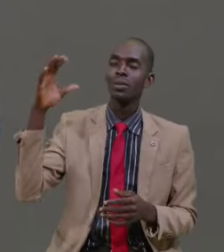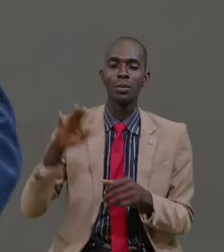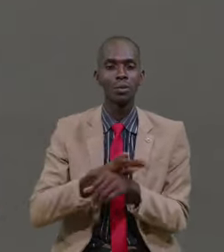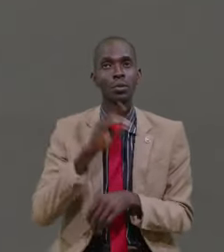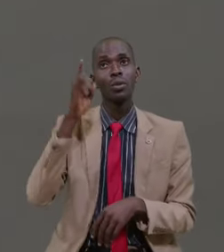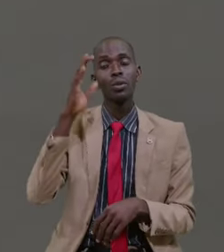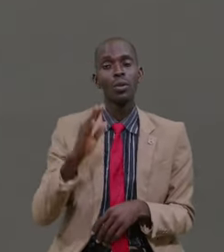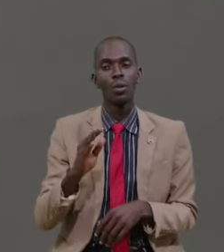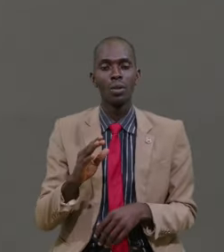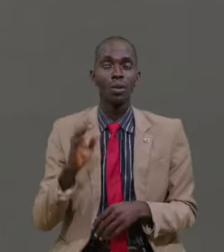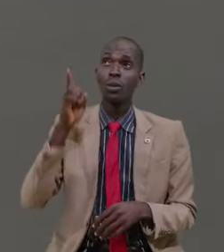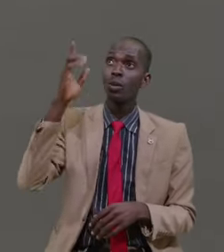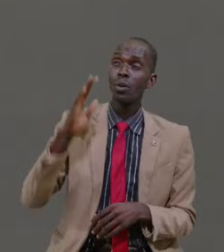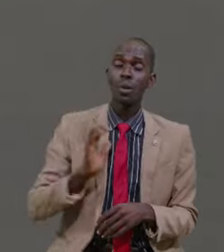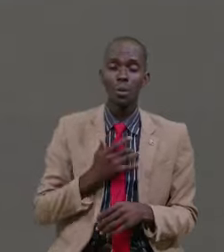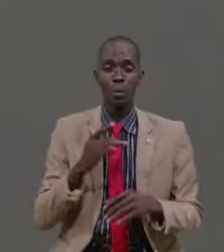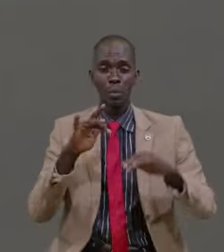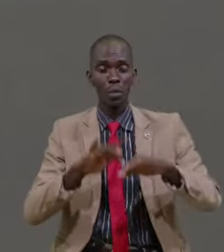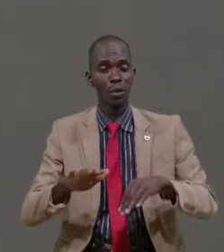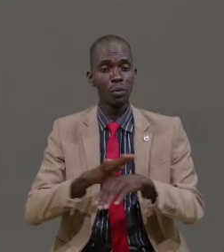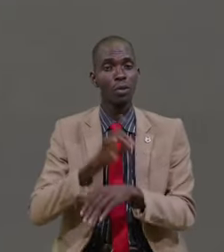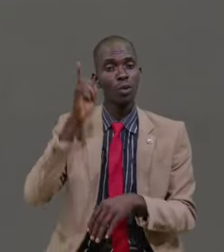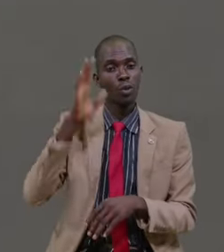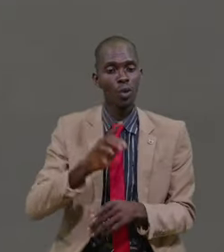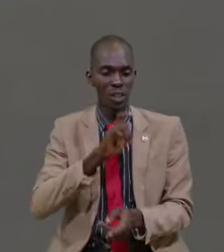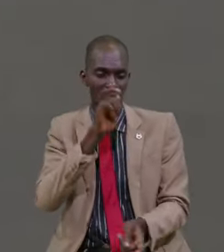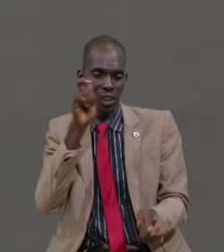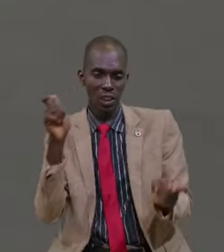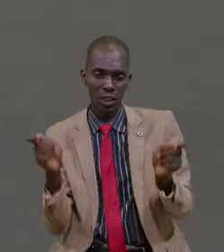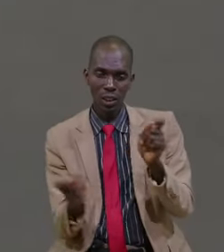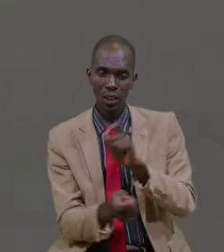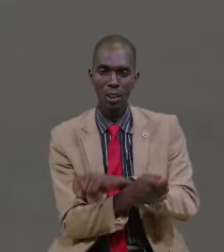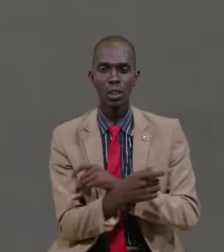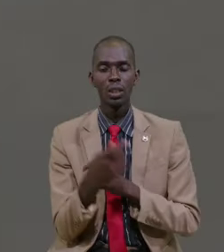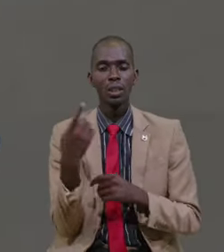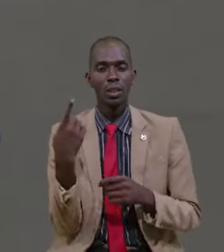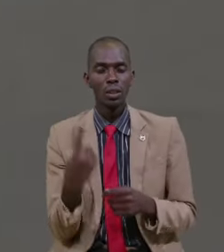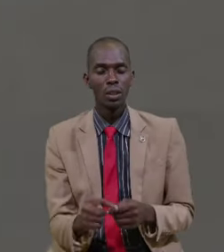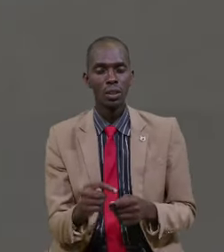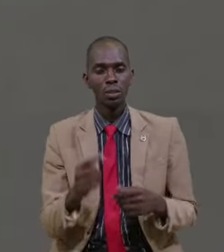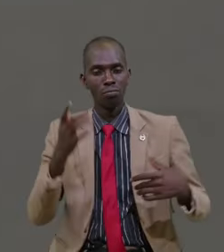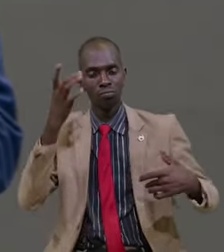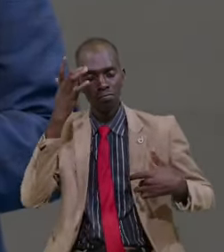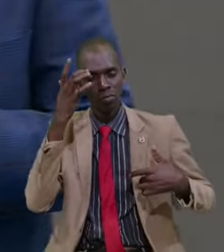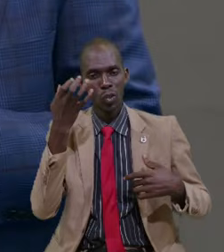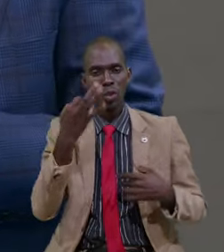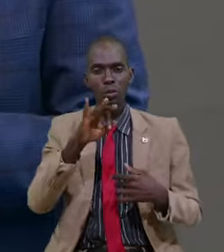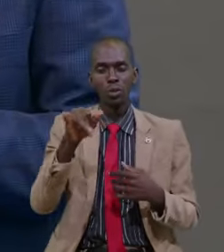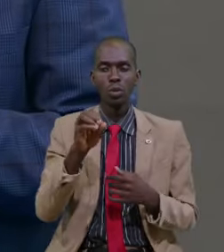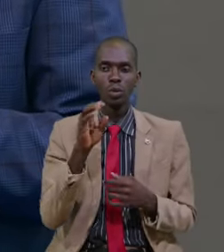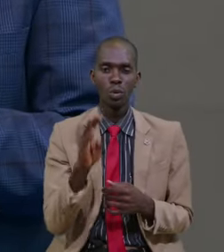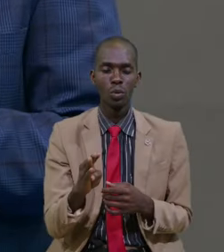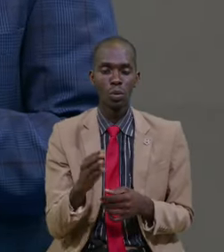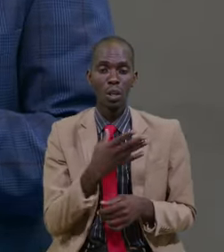merciful God, he turned the captivity of the sickness of Job. He